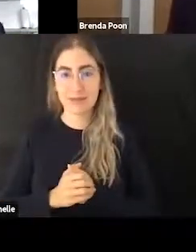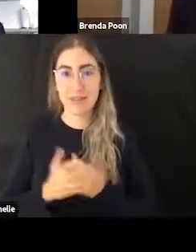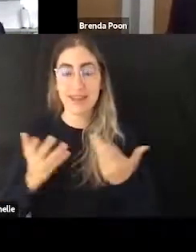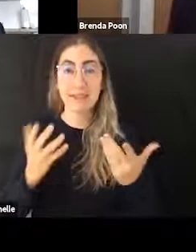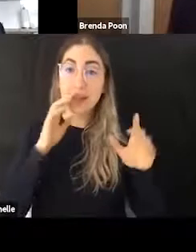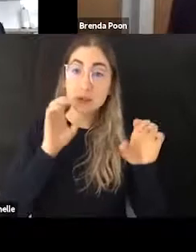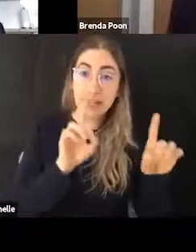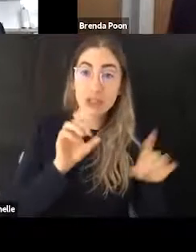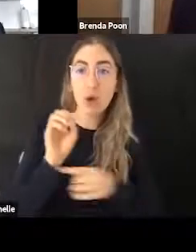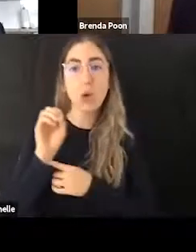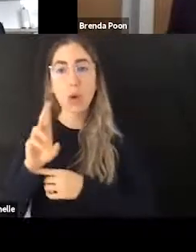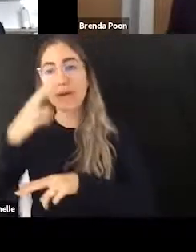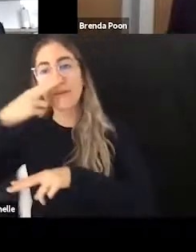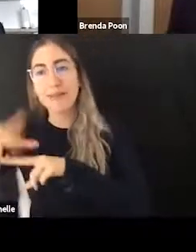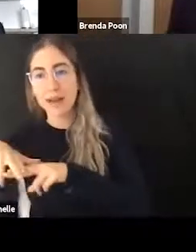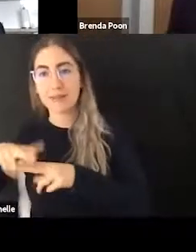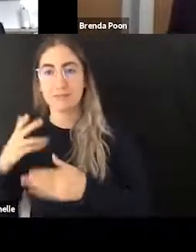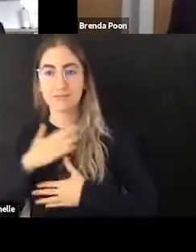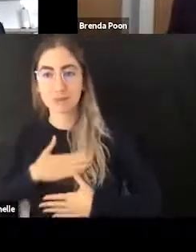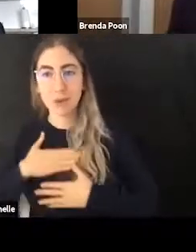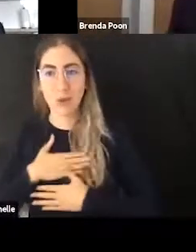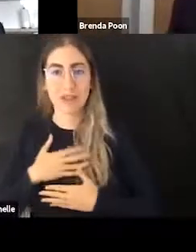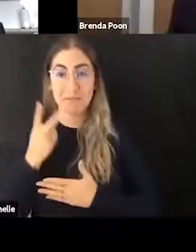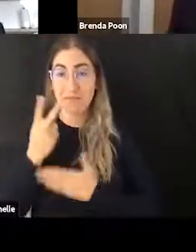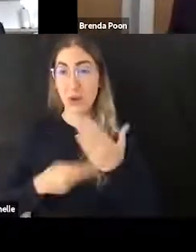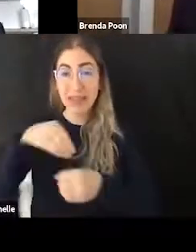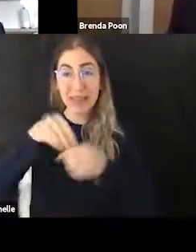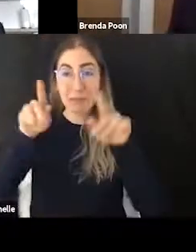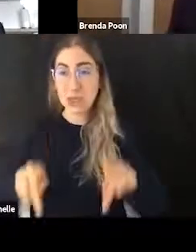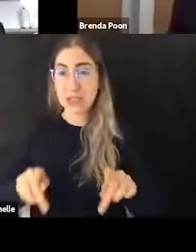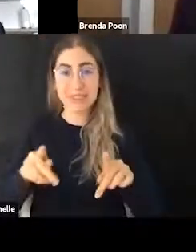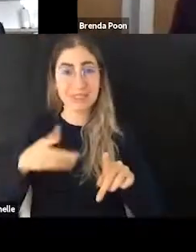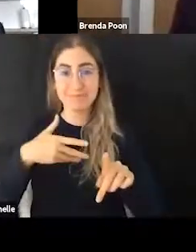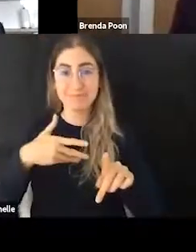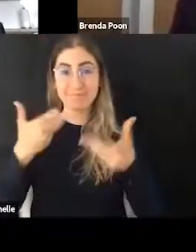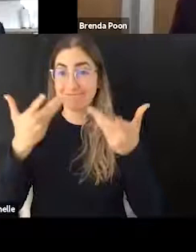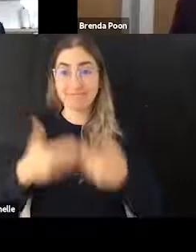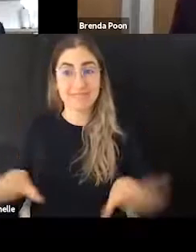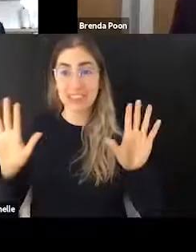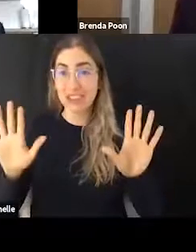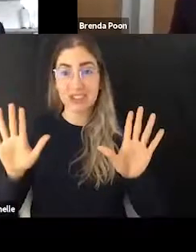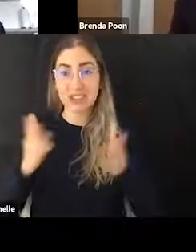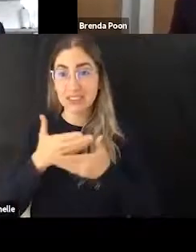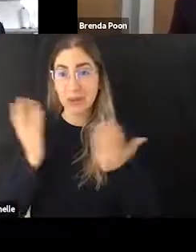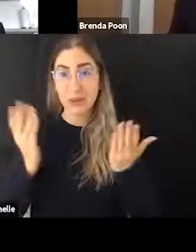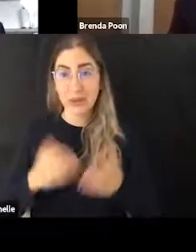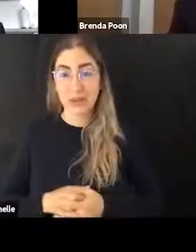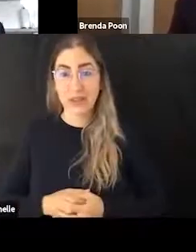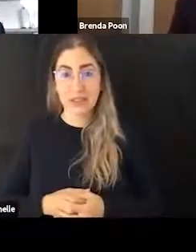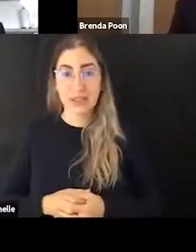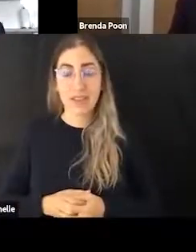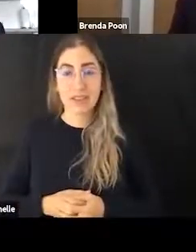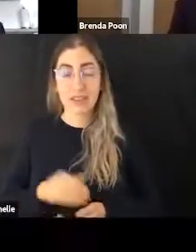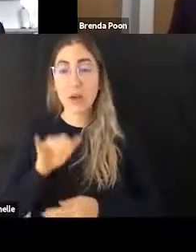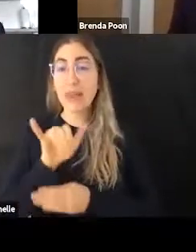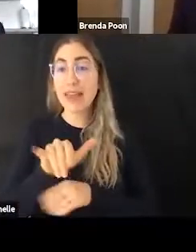recreational. So along with the reduction in in-person programs, at the same time, we saw that there was an